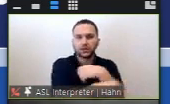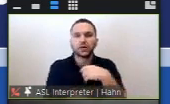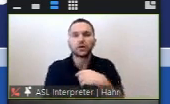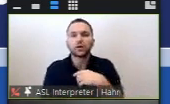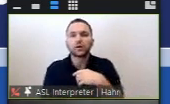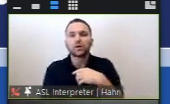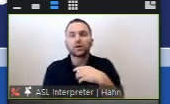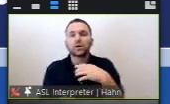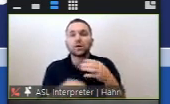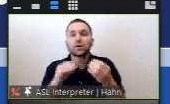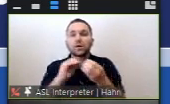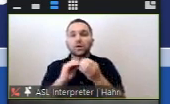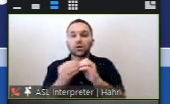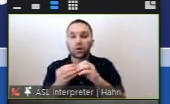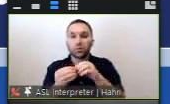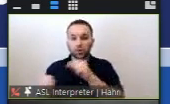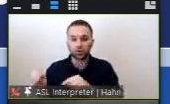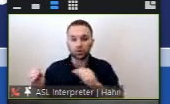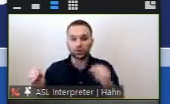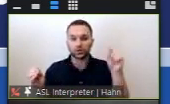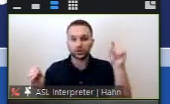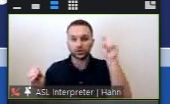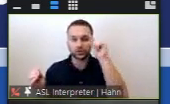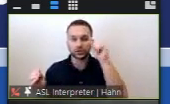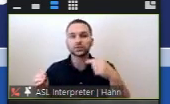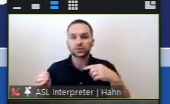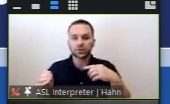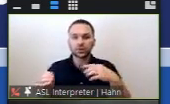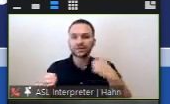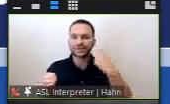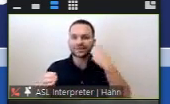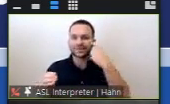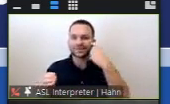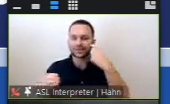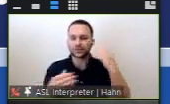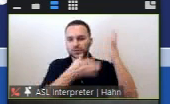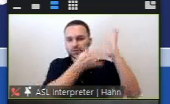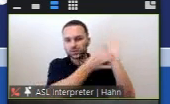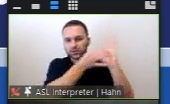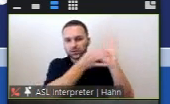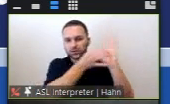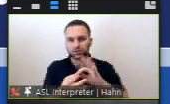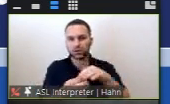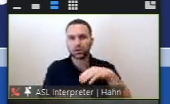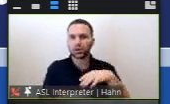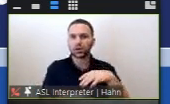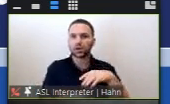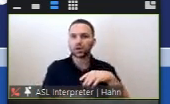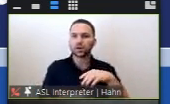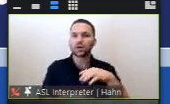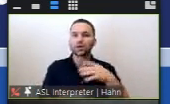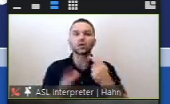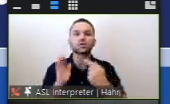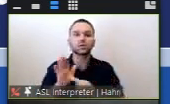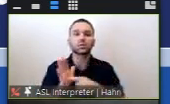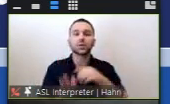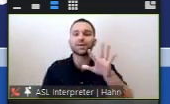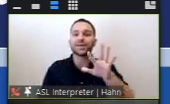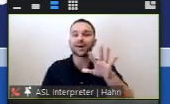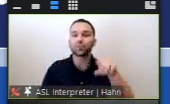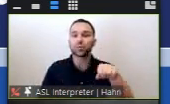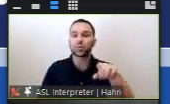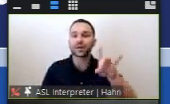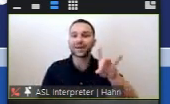that I showed you in each of those boxes in the last slide. So for example, if you look at that 5.8 value, the